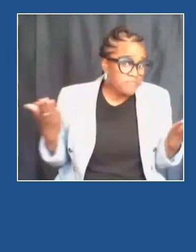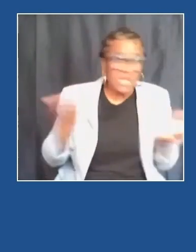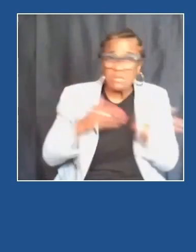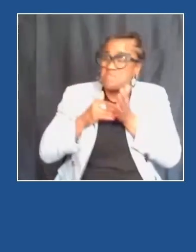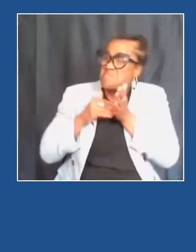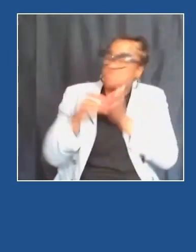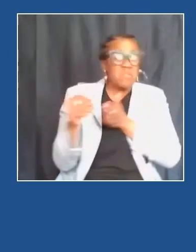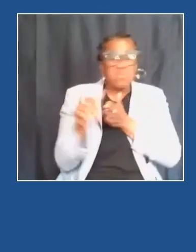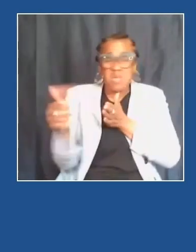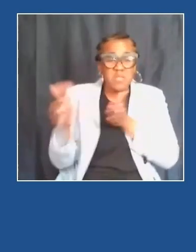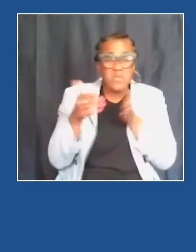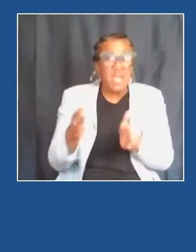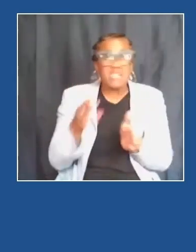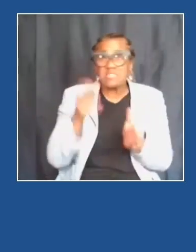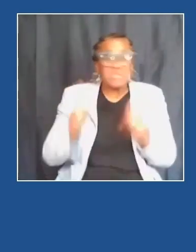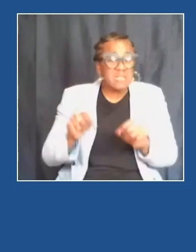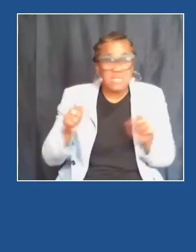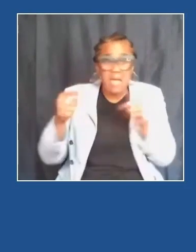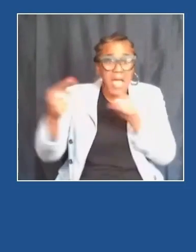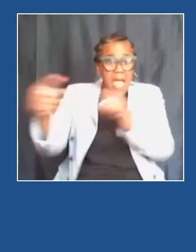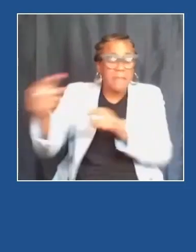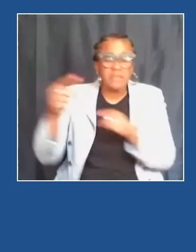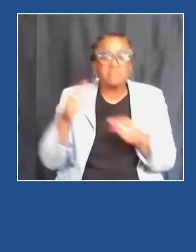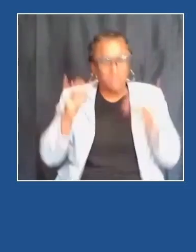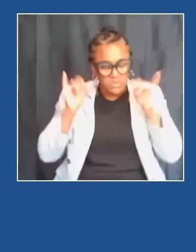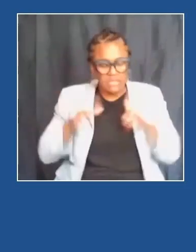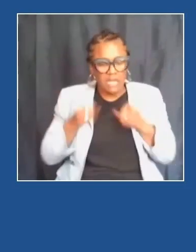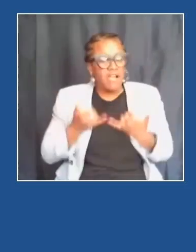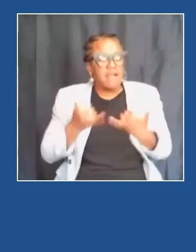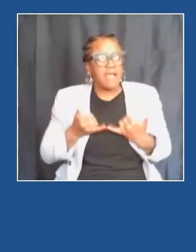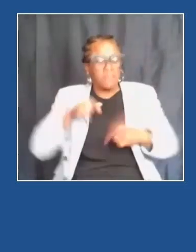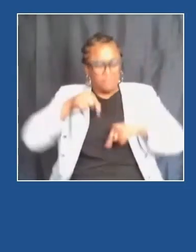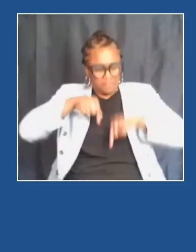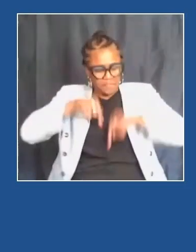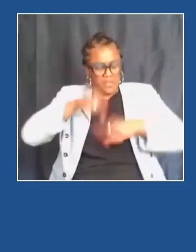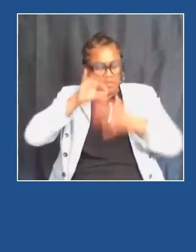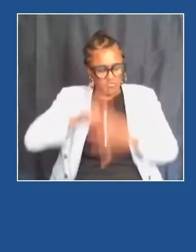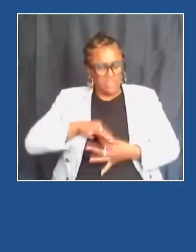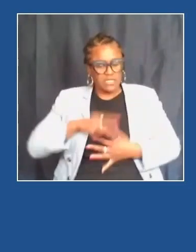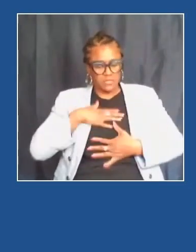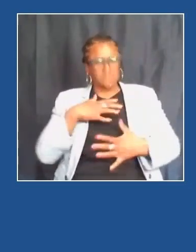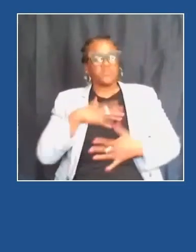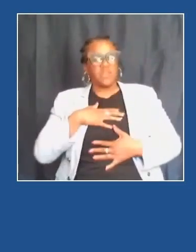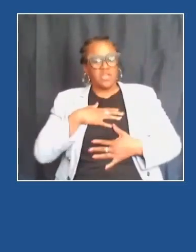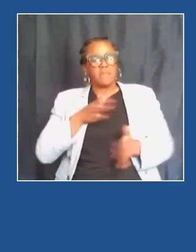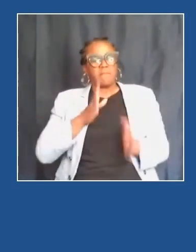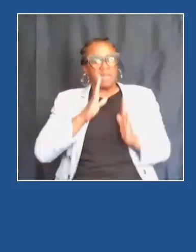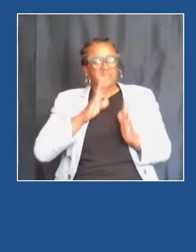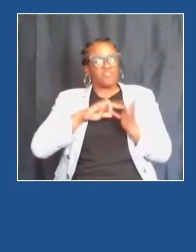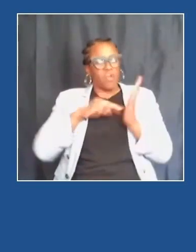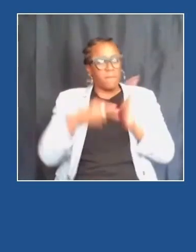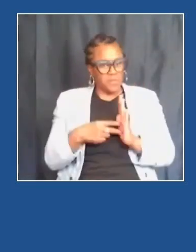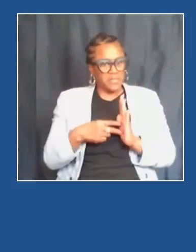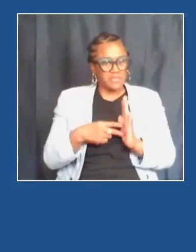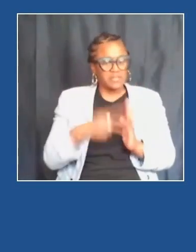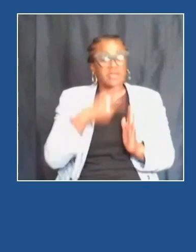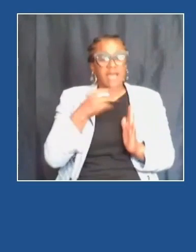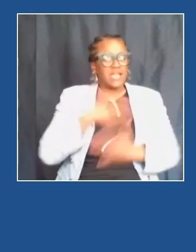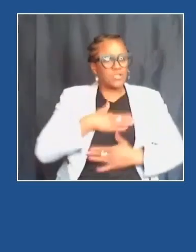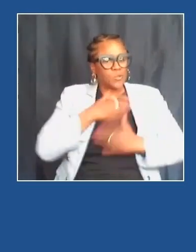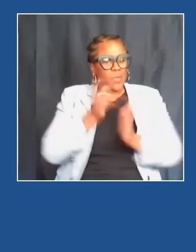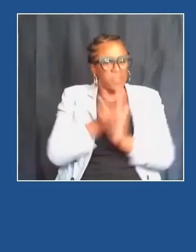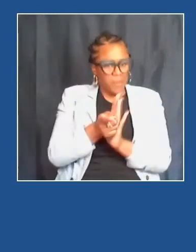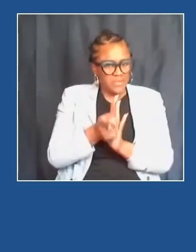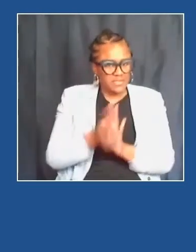ways the future could go. So let's stay in the present and pay attention on purpose and enjoy the moment.